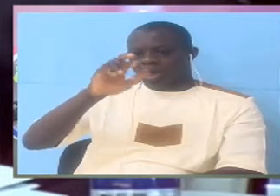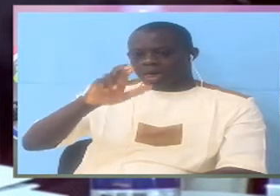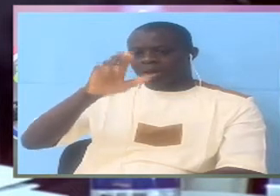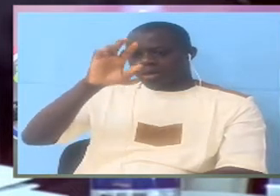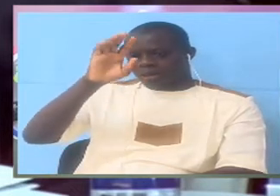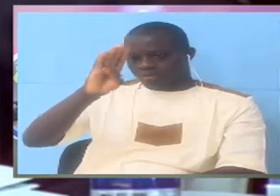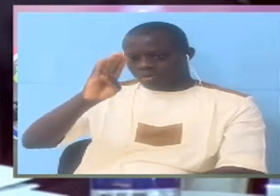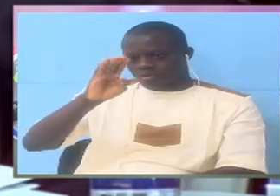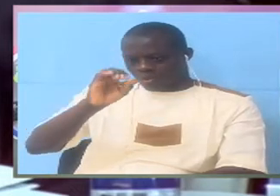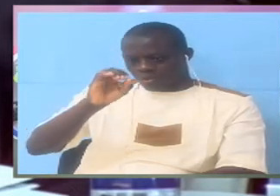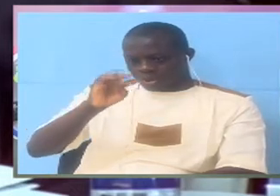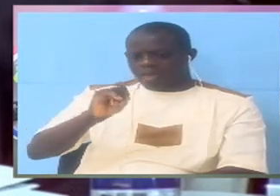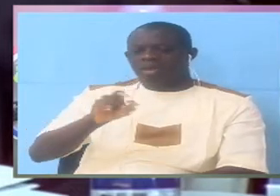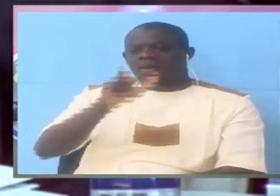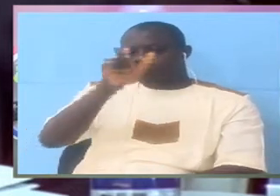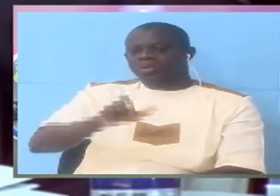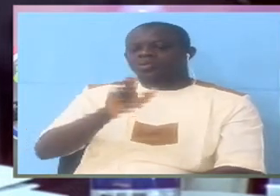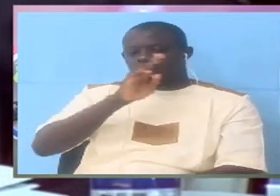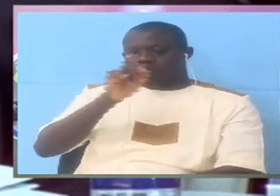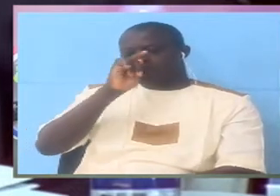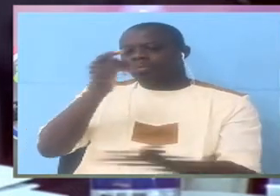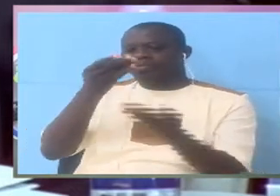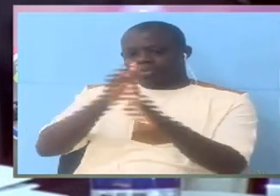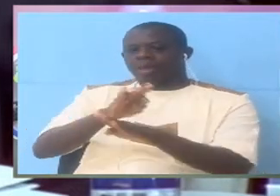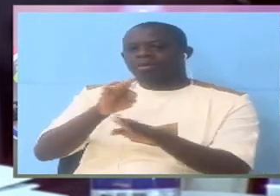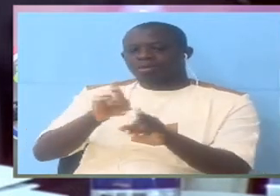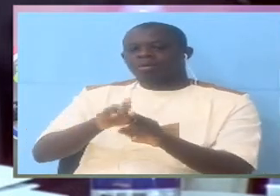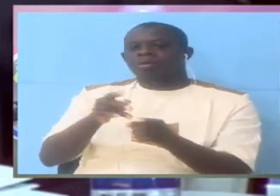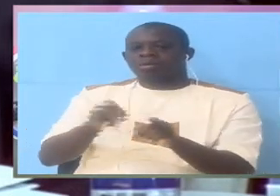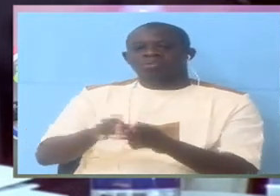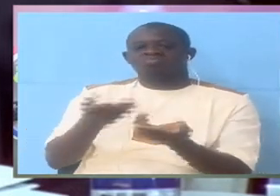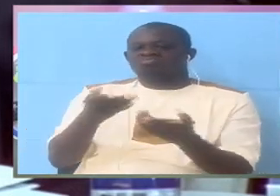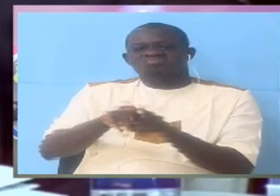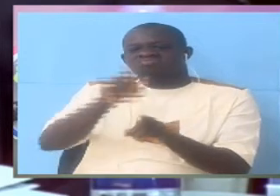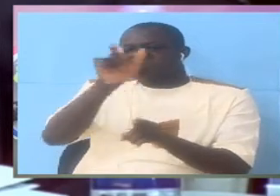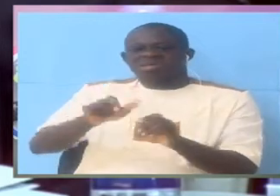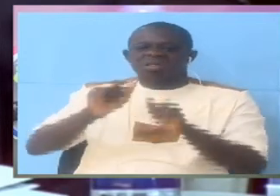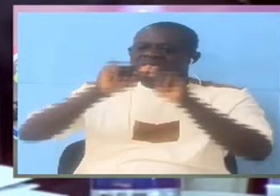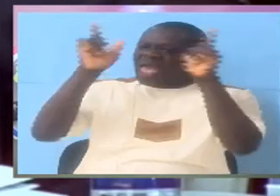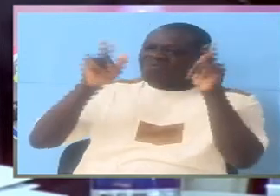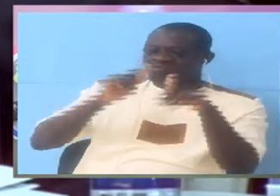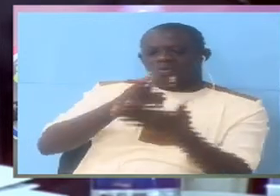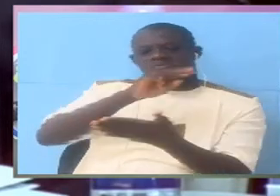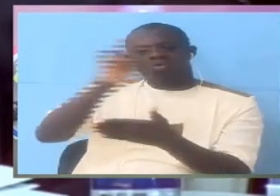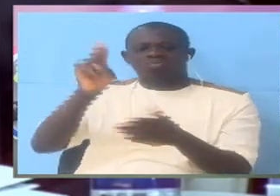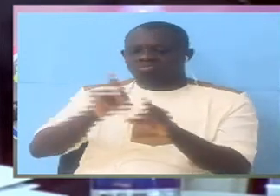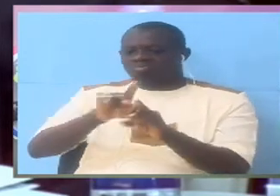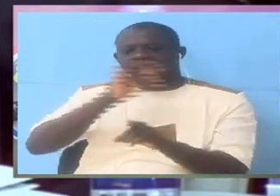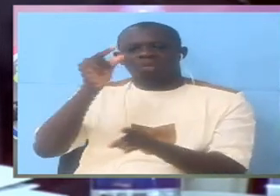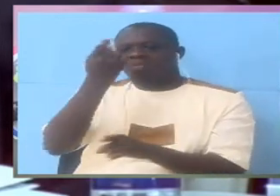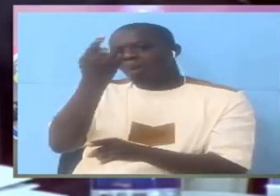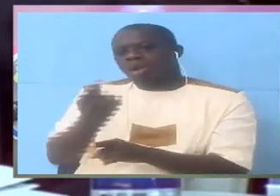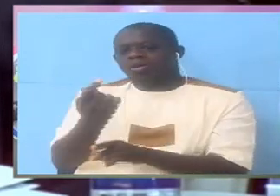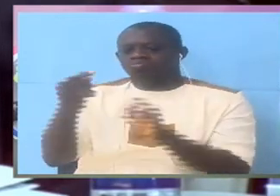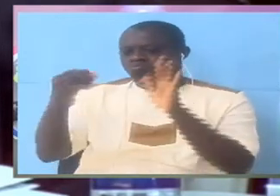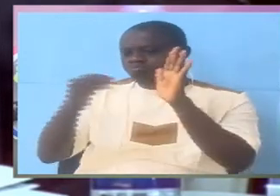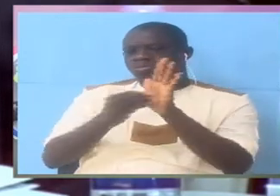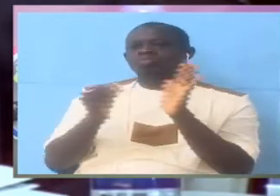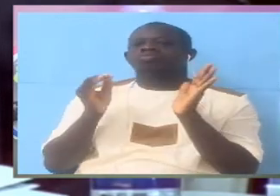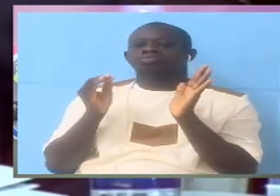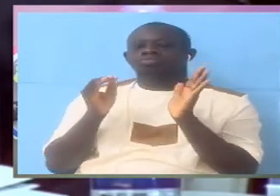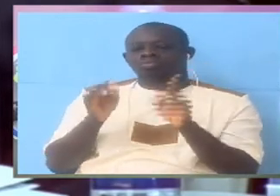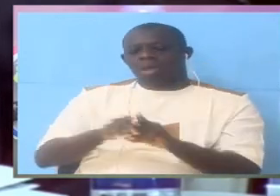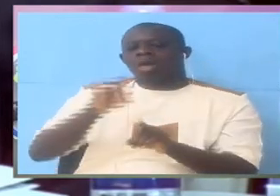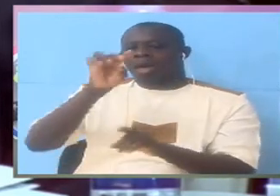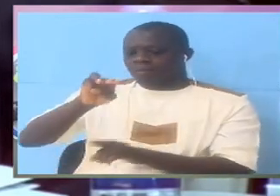Bantale. Yeah, no, it doesn't matter whether or not the person is alive, just the name. Muniru Dabo?